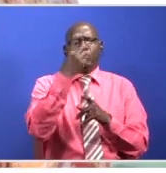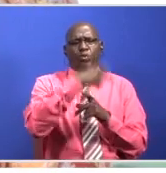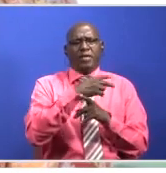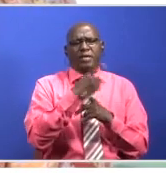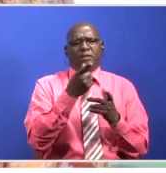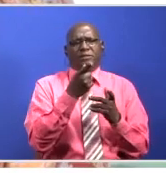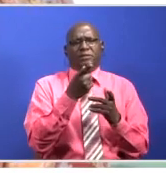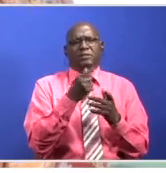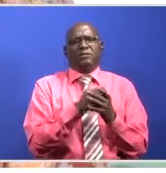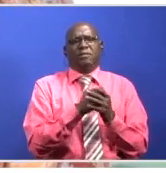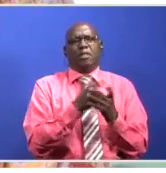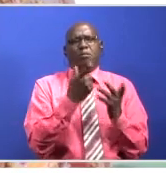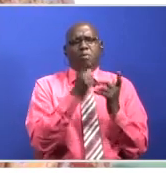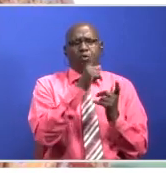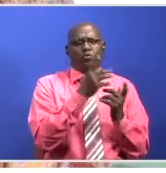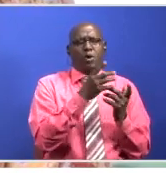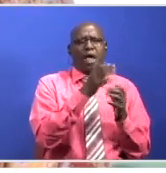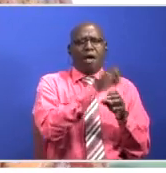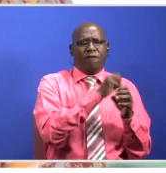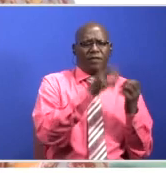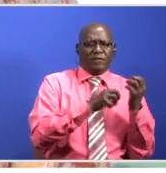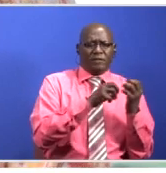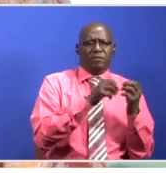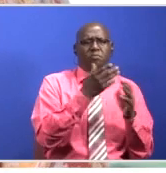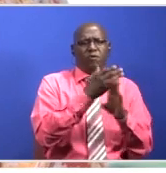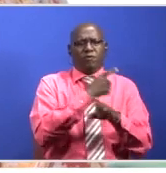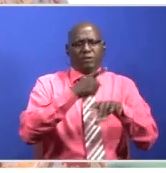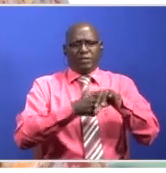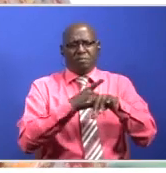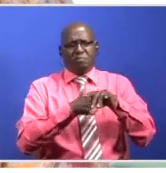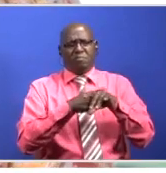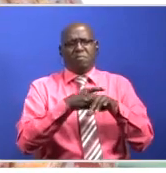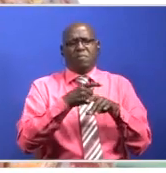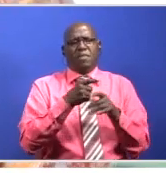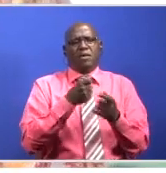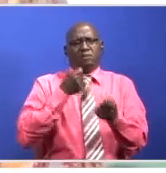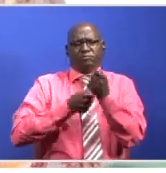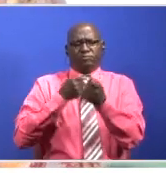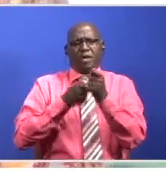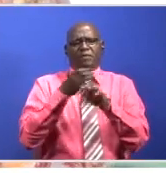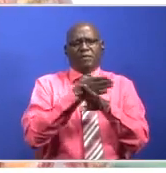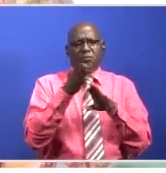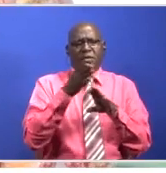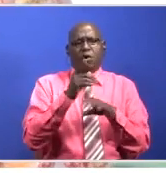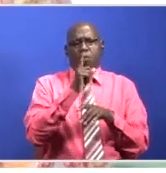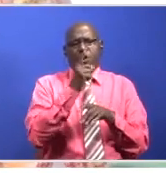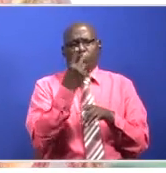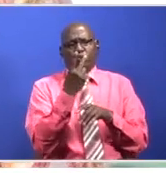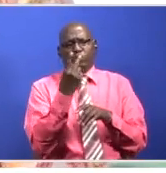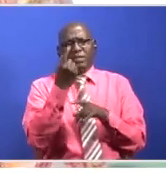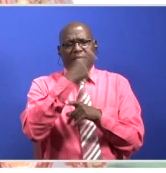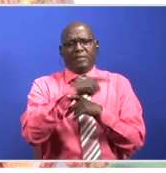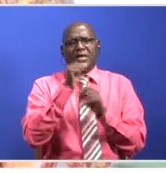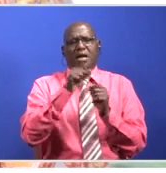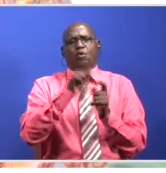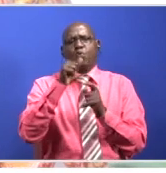plucked before the time that pesticide the duration has expired. But the ones that have stayed for 1 or 2 days, you can comfortably go and